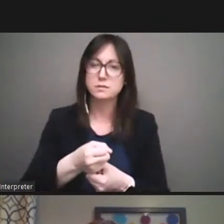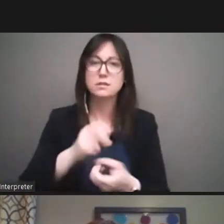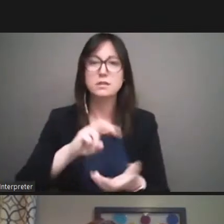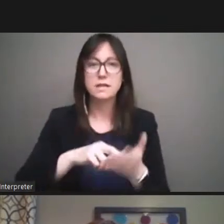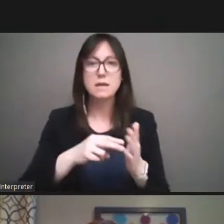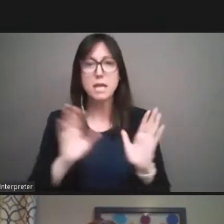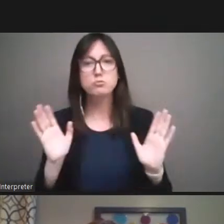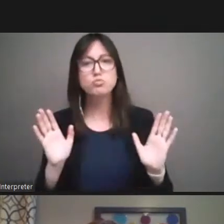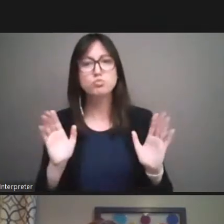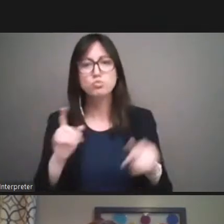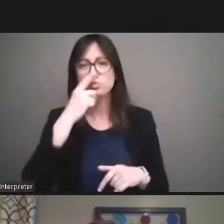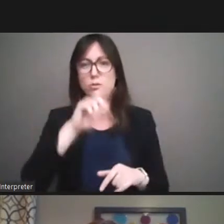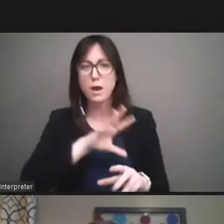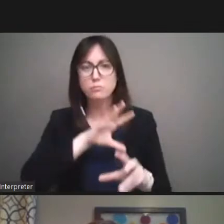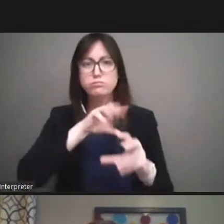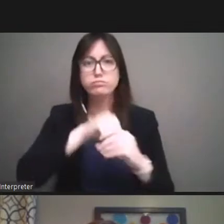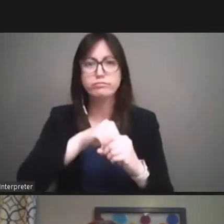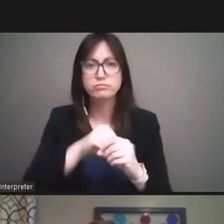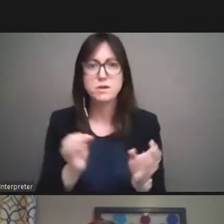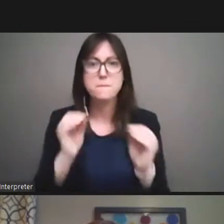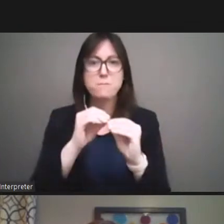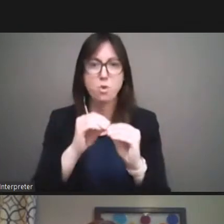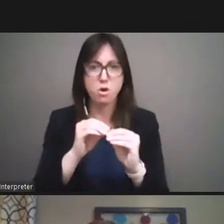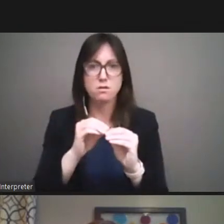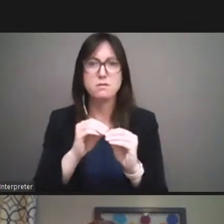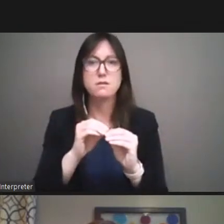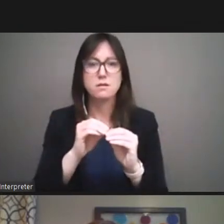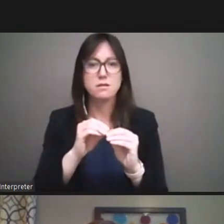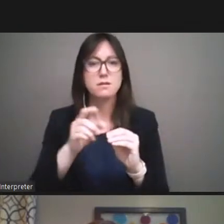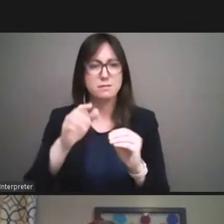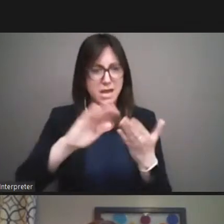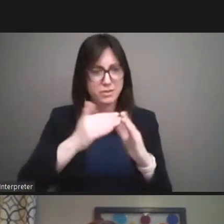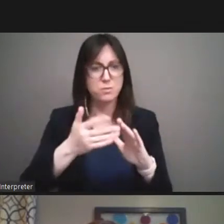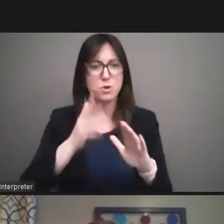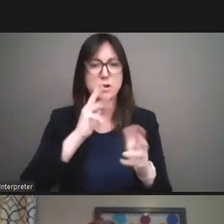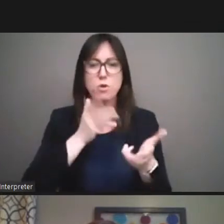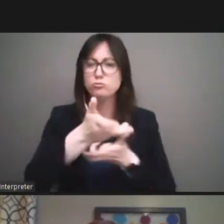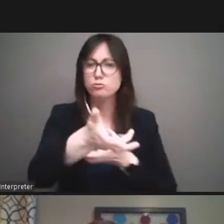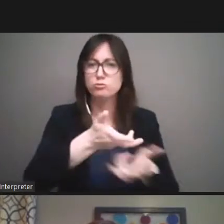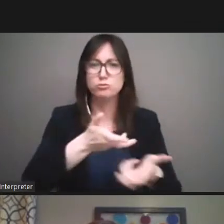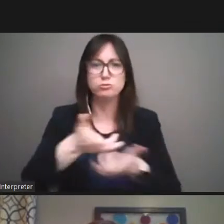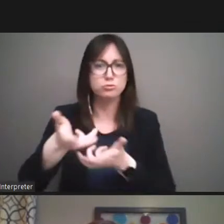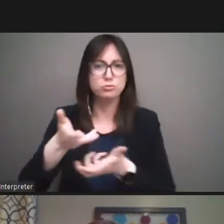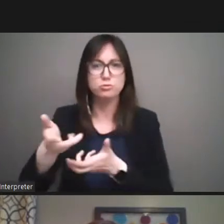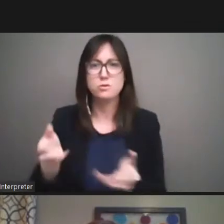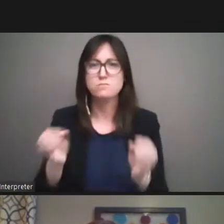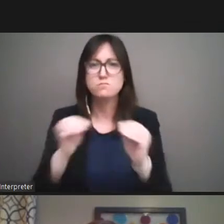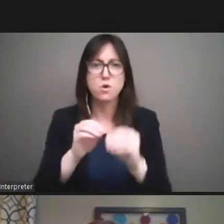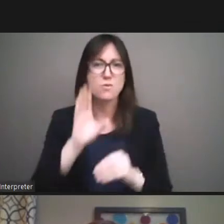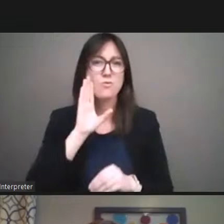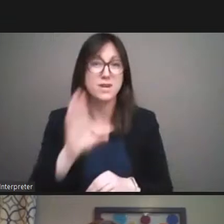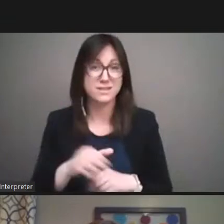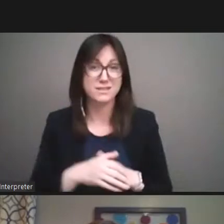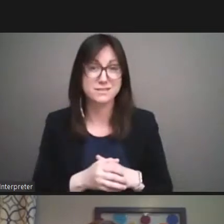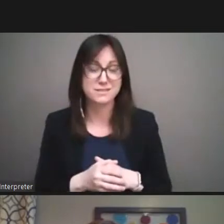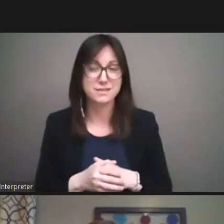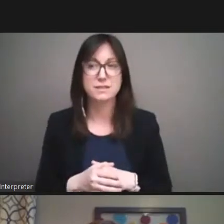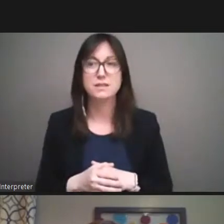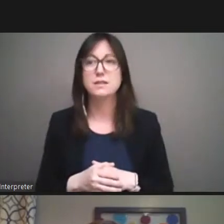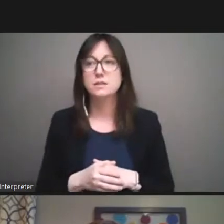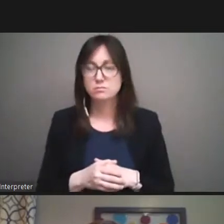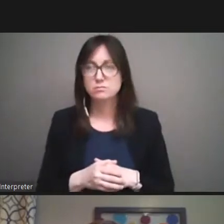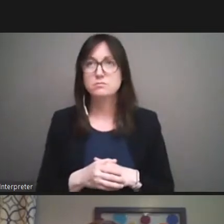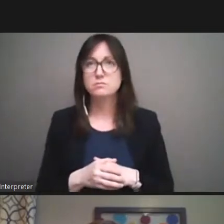of participation and you'll have more engaged communities as a result, right? I think the more